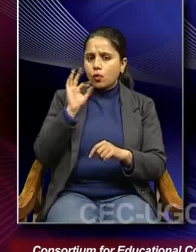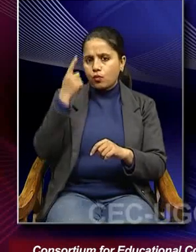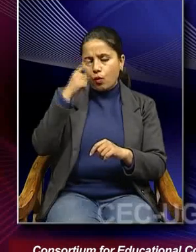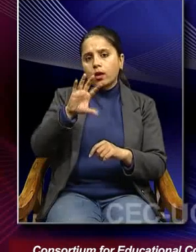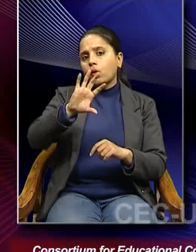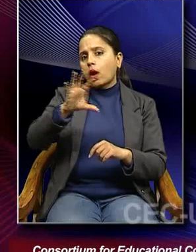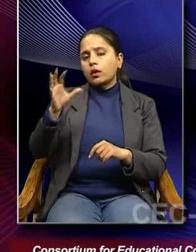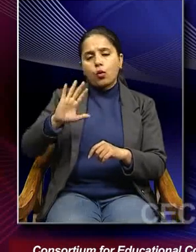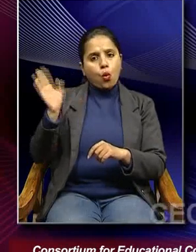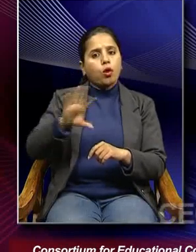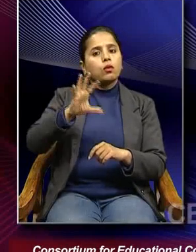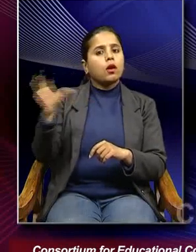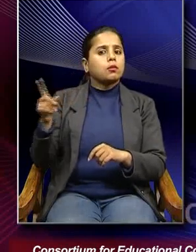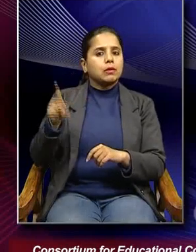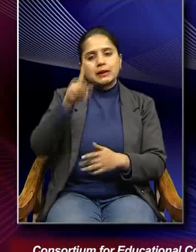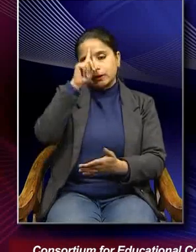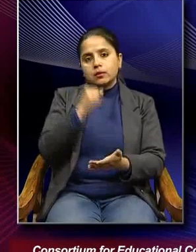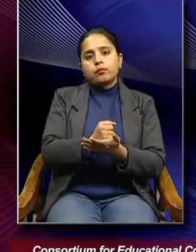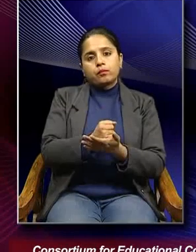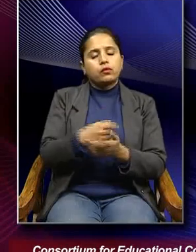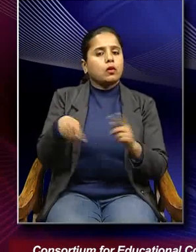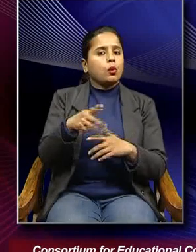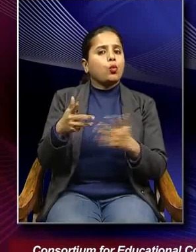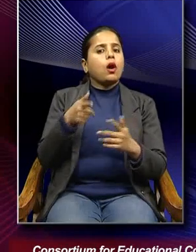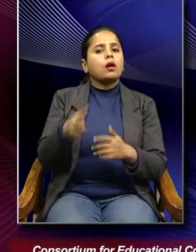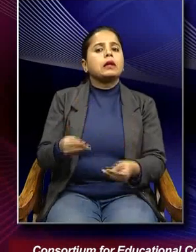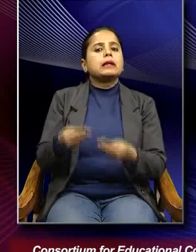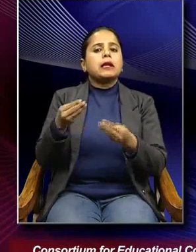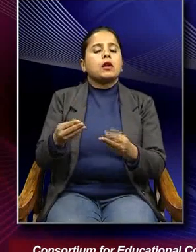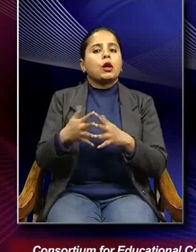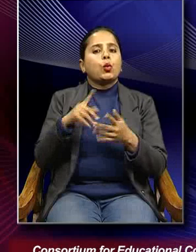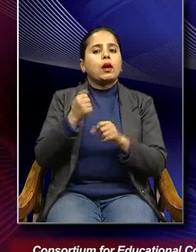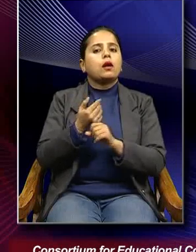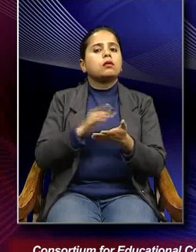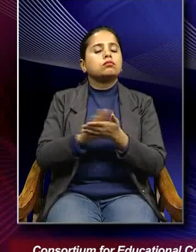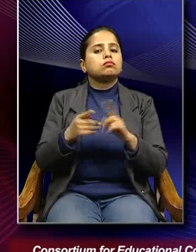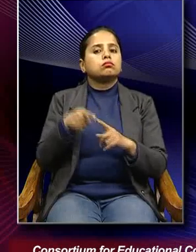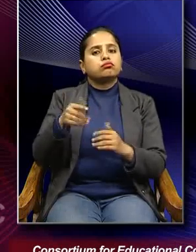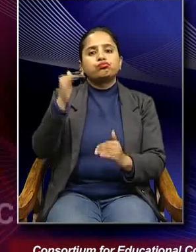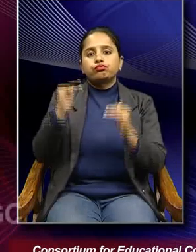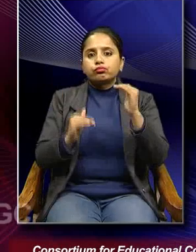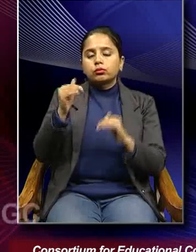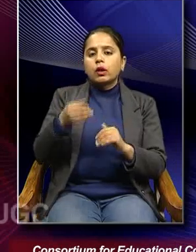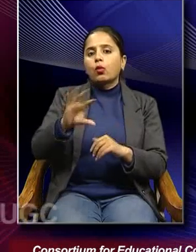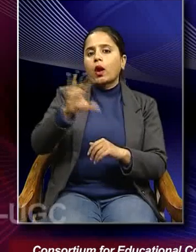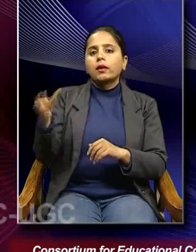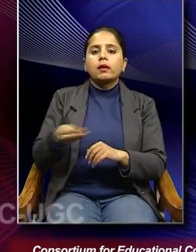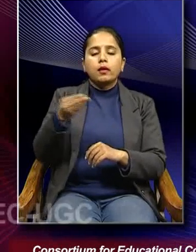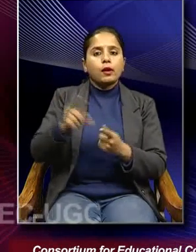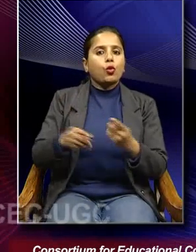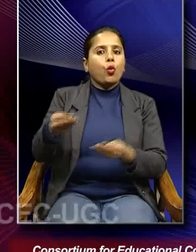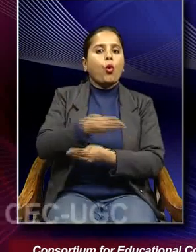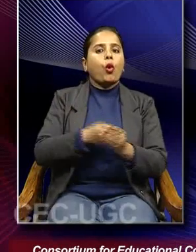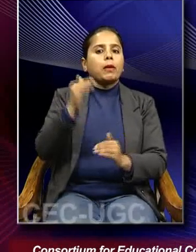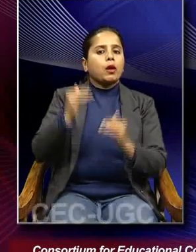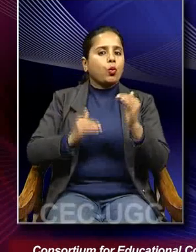country. Every country needs to decide that what weight are you giving to the inequality in that country, economic